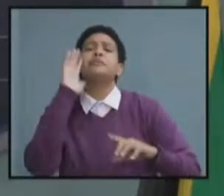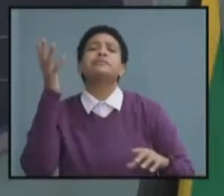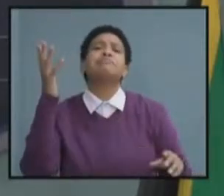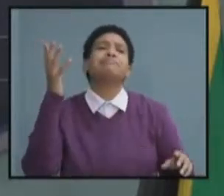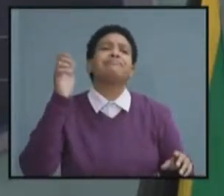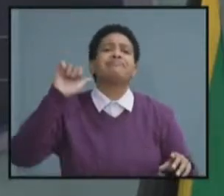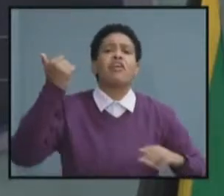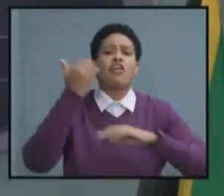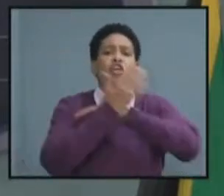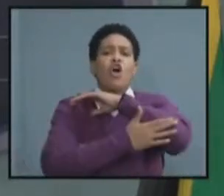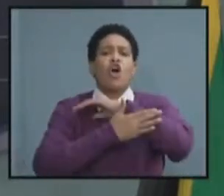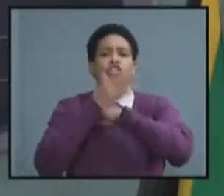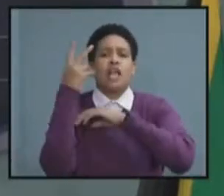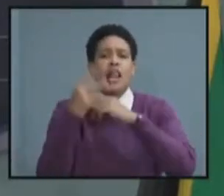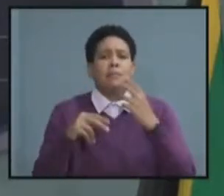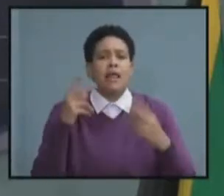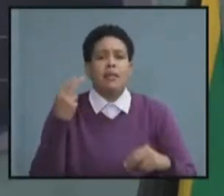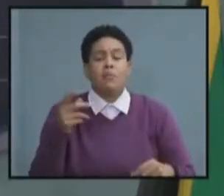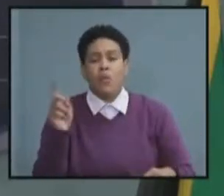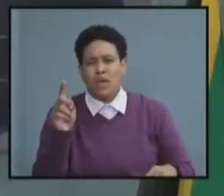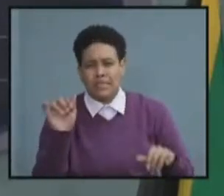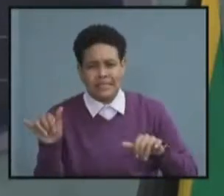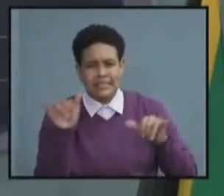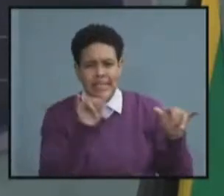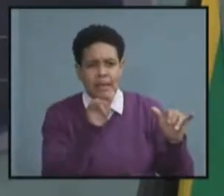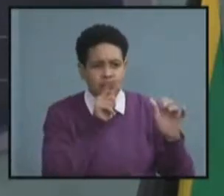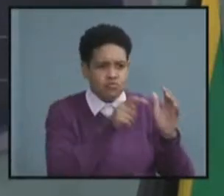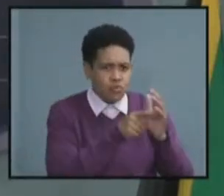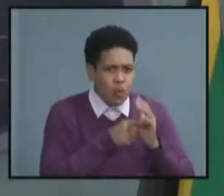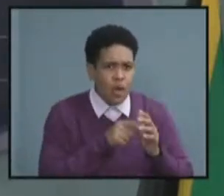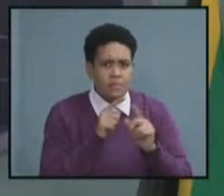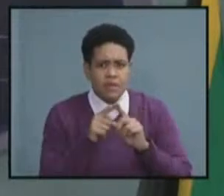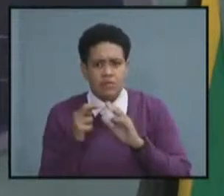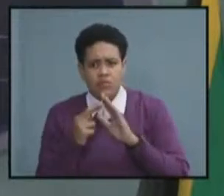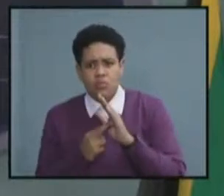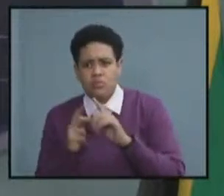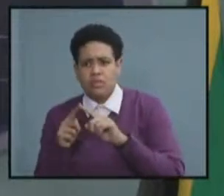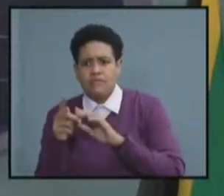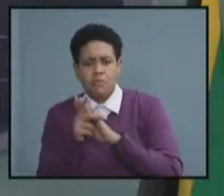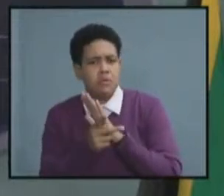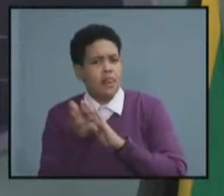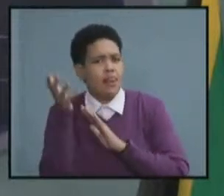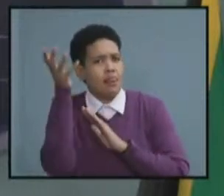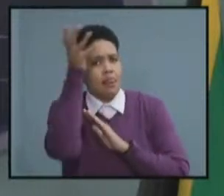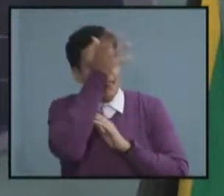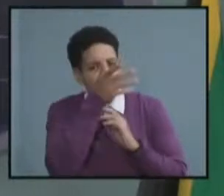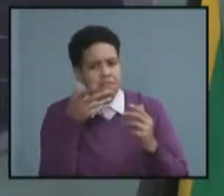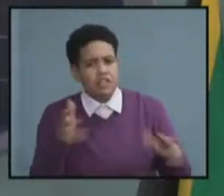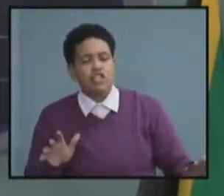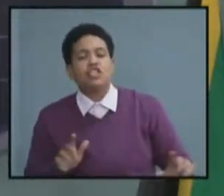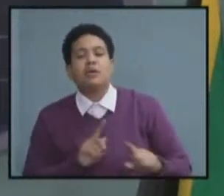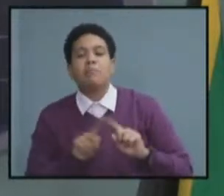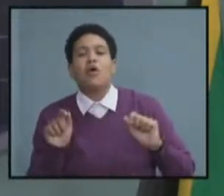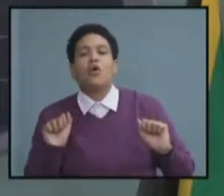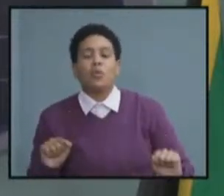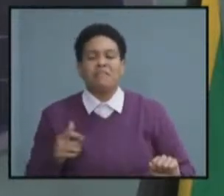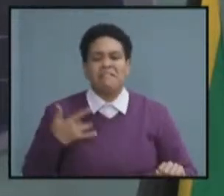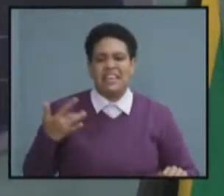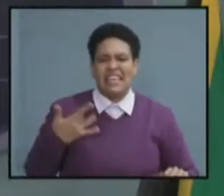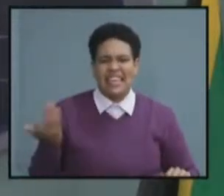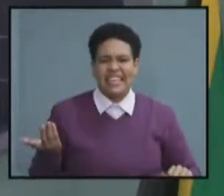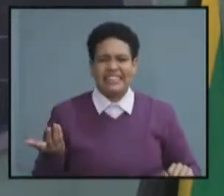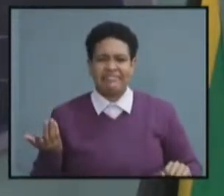from other countries where similar requirements and measures and protocols are in place, but could feel